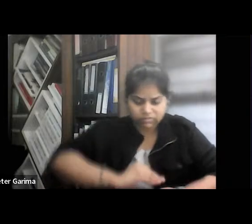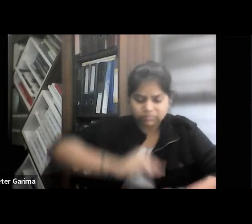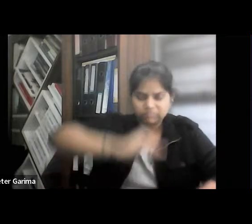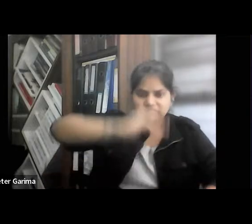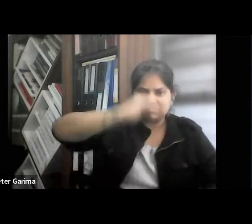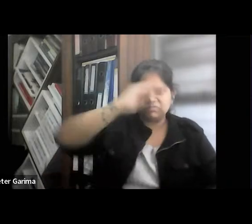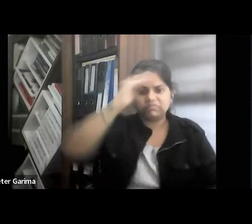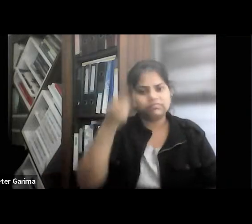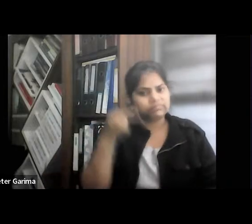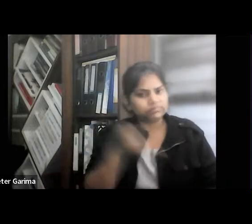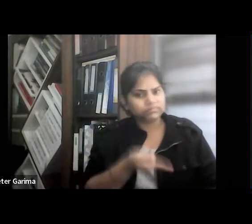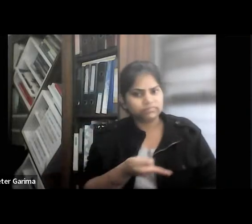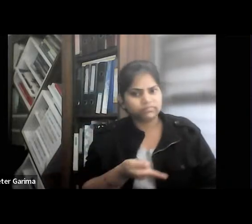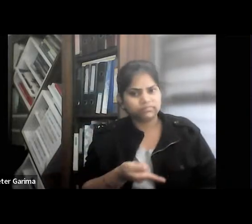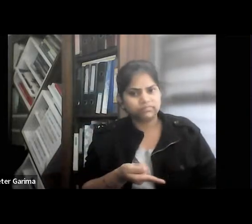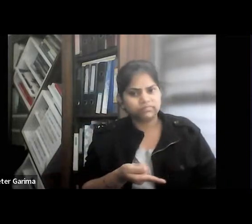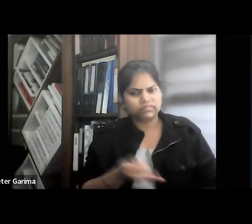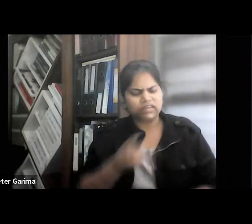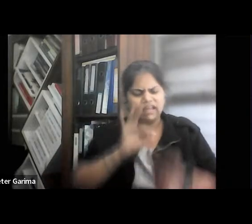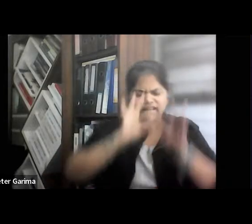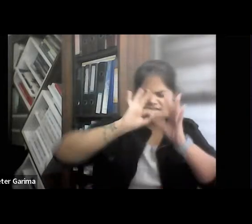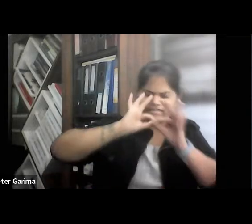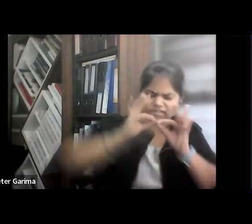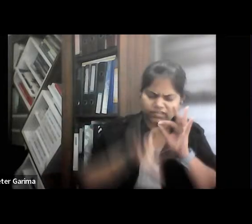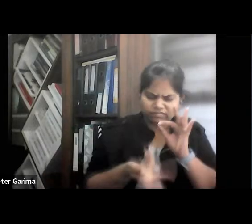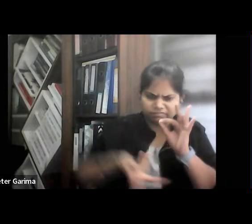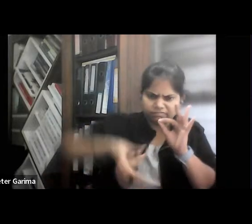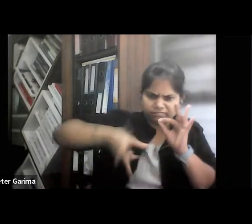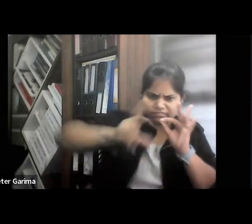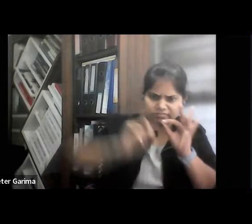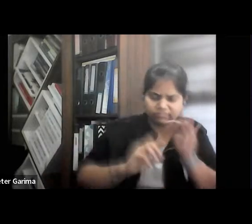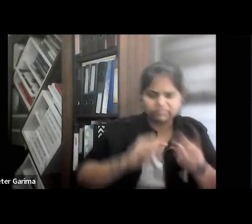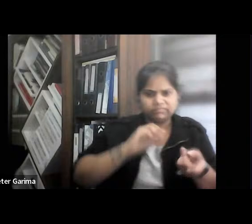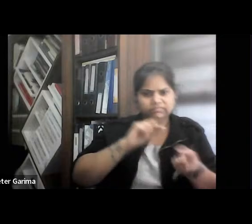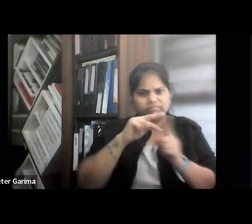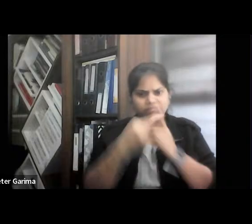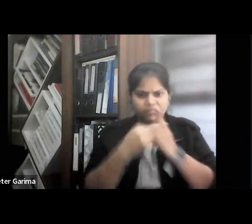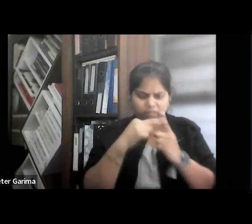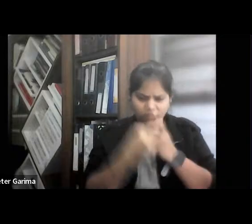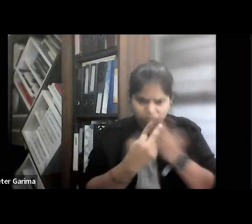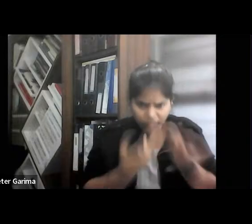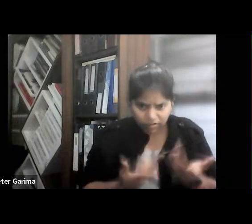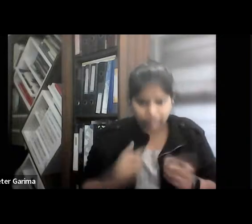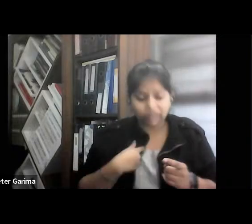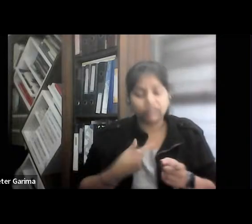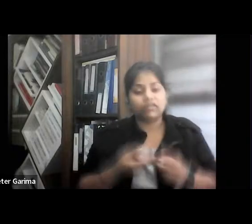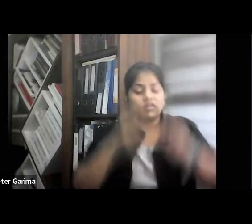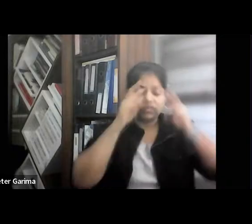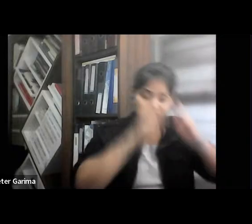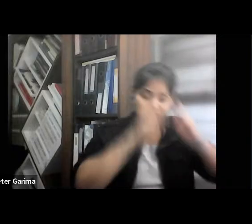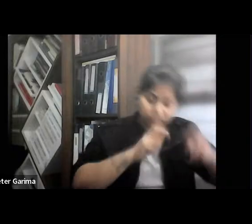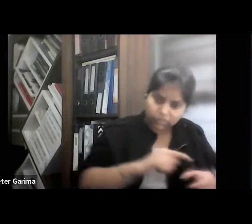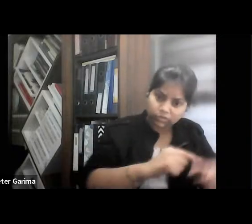to reorientate research inquiry, moving away